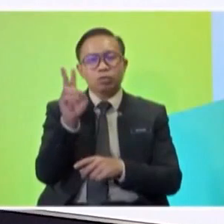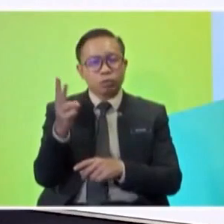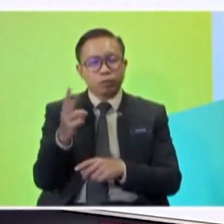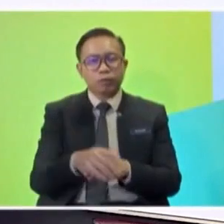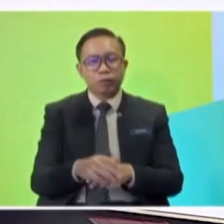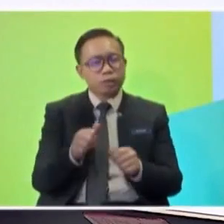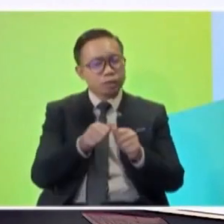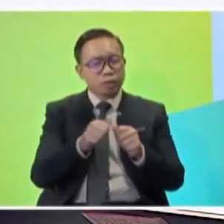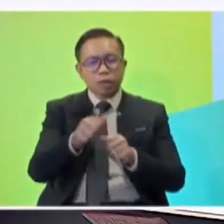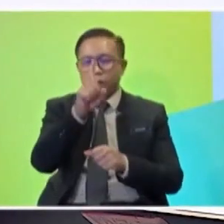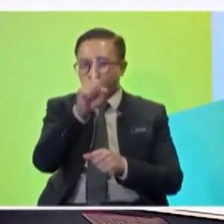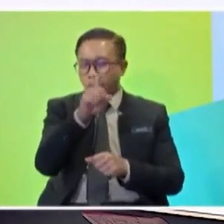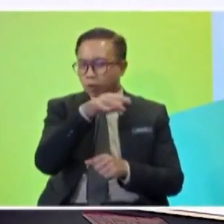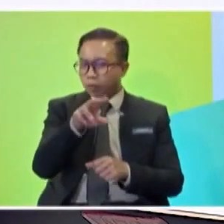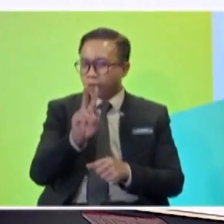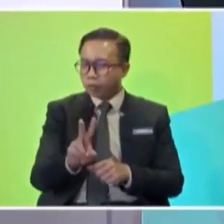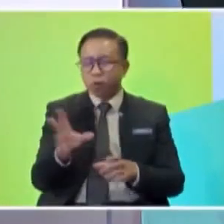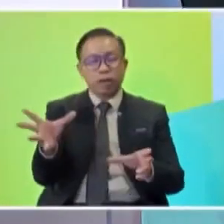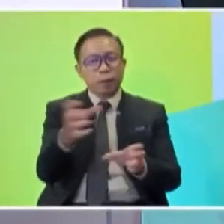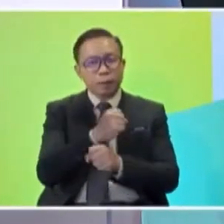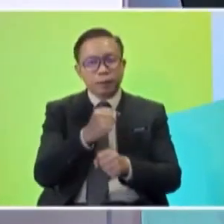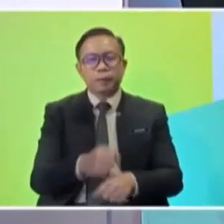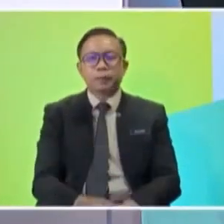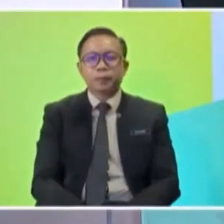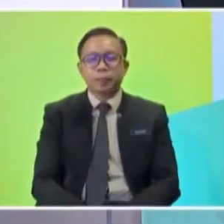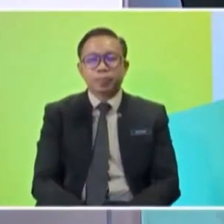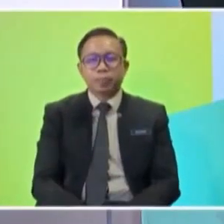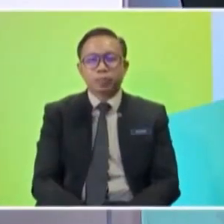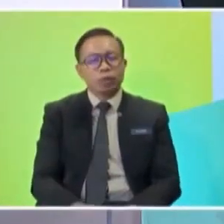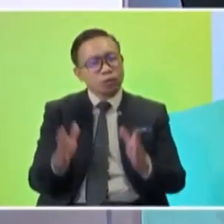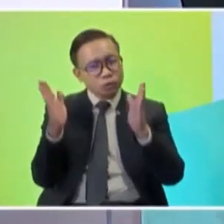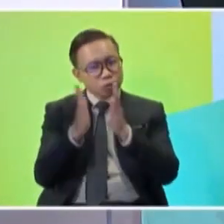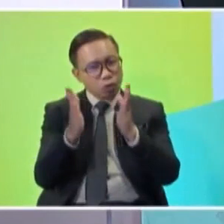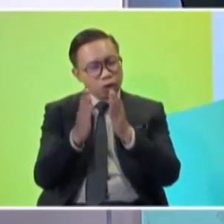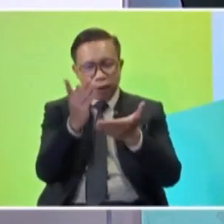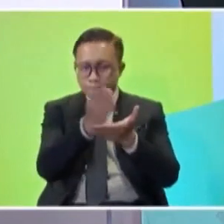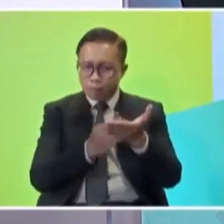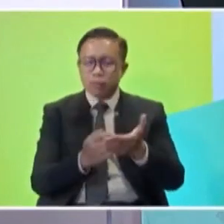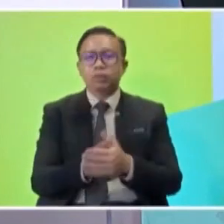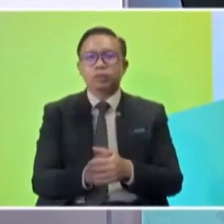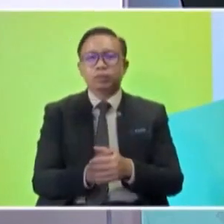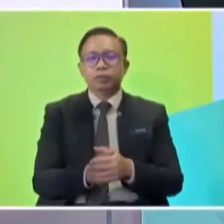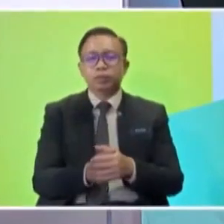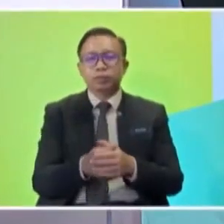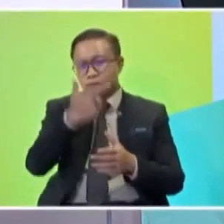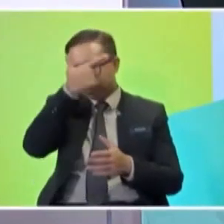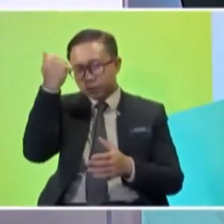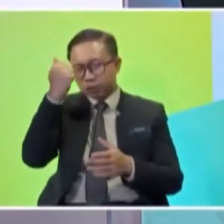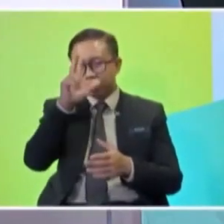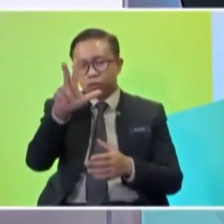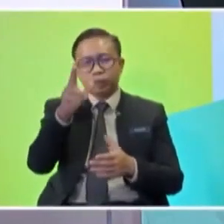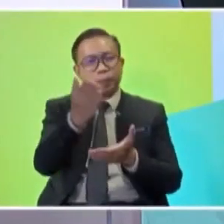get 1/12. Okay, which is a smaller size. Yes, exactly. Because you divide it into 3